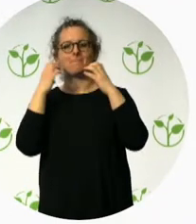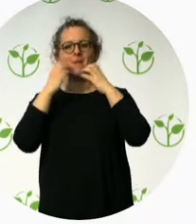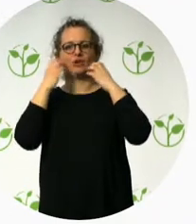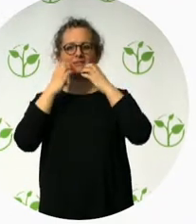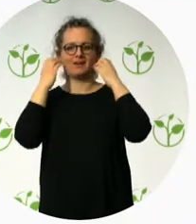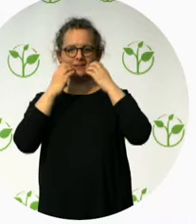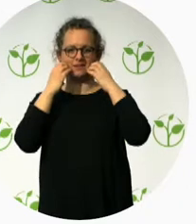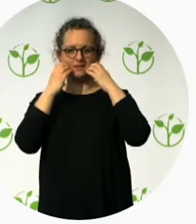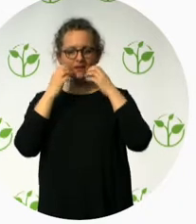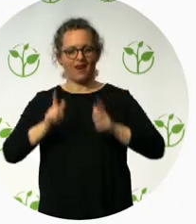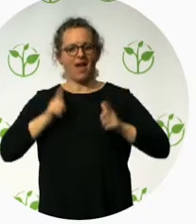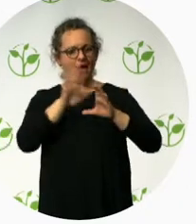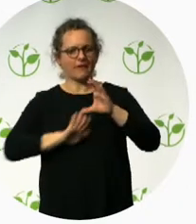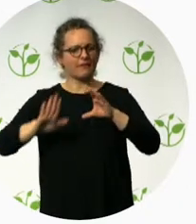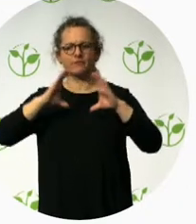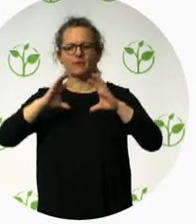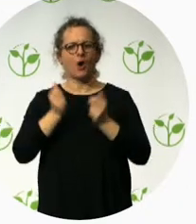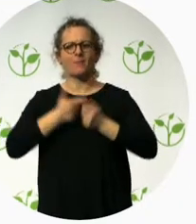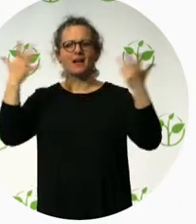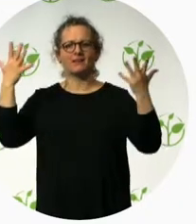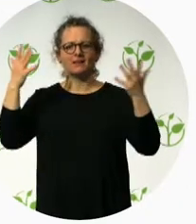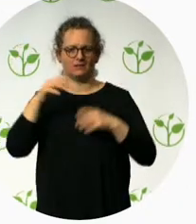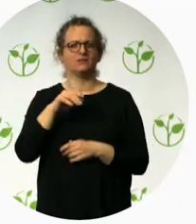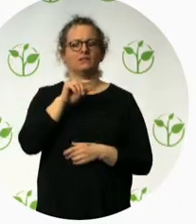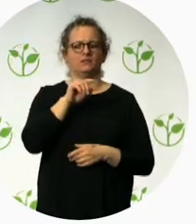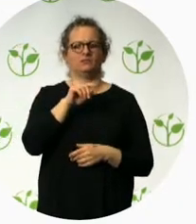of persons with disability, it's around